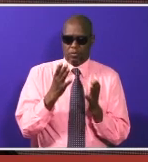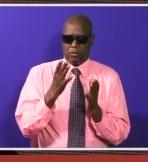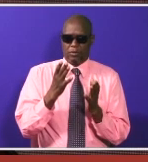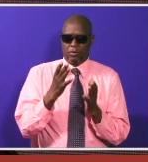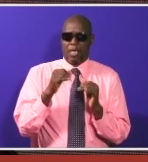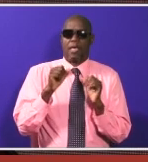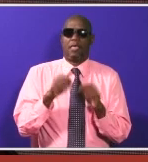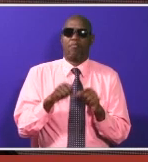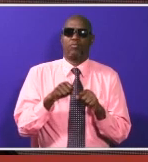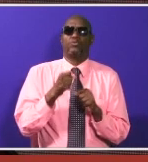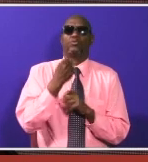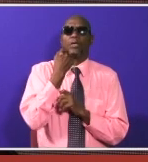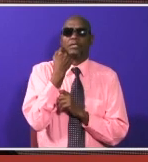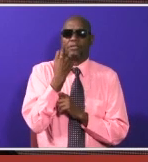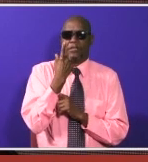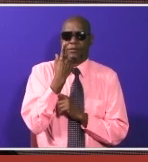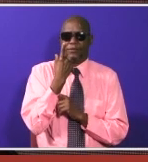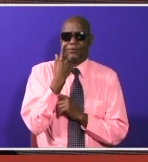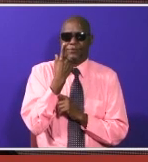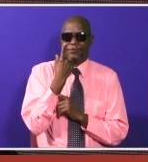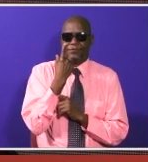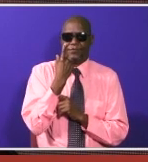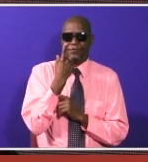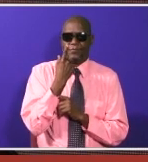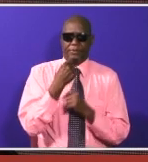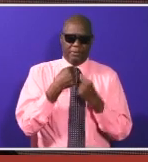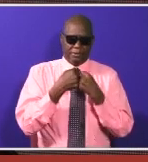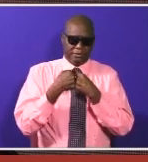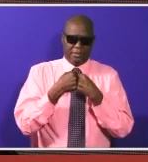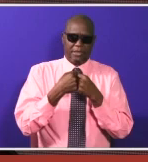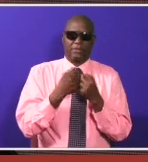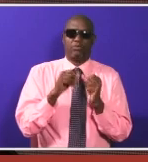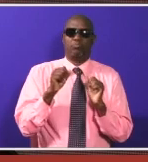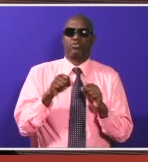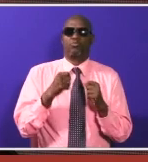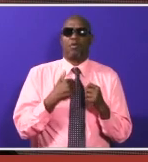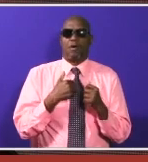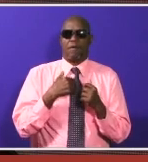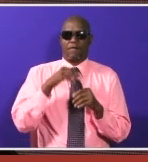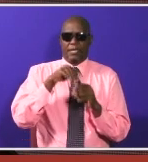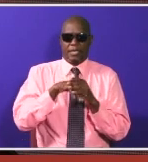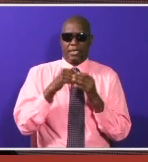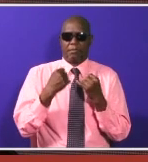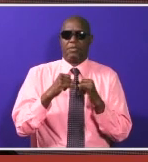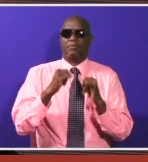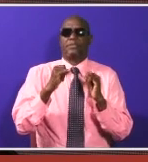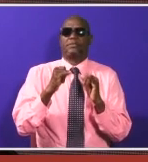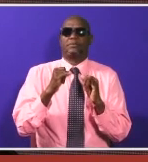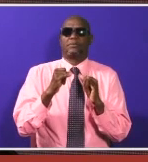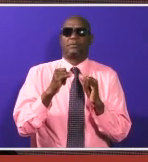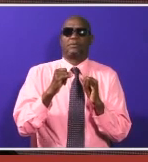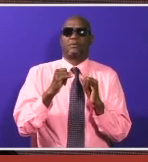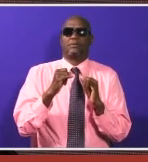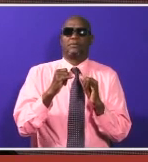understand the challenges they may be having in implementing the circulars that we send